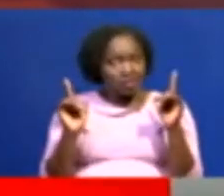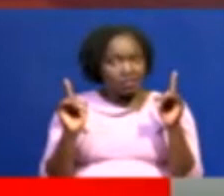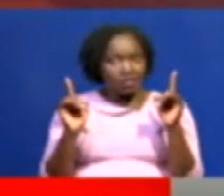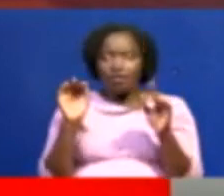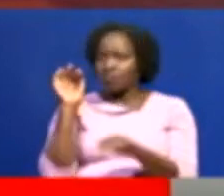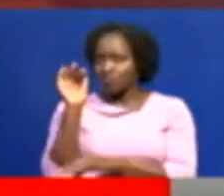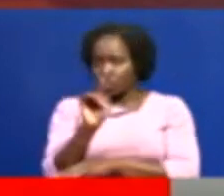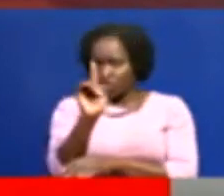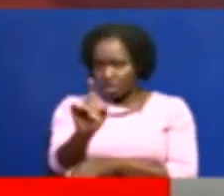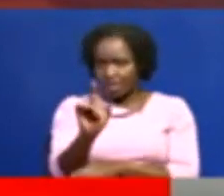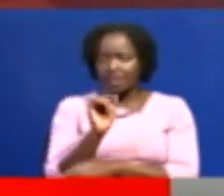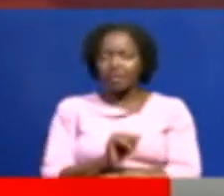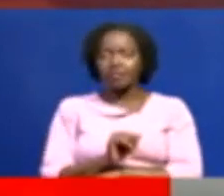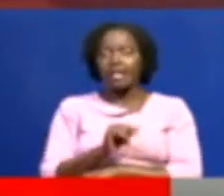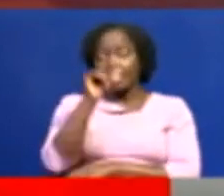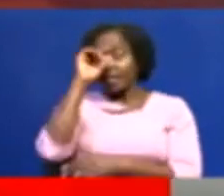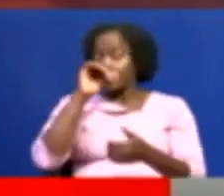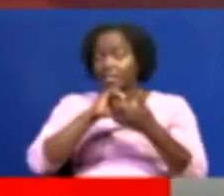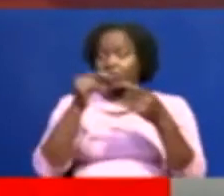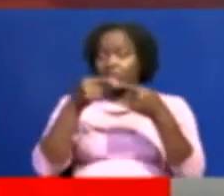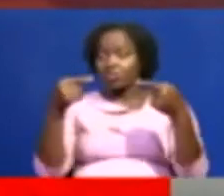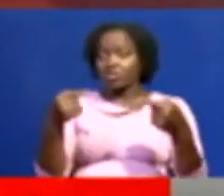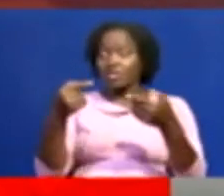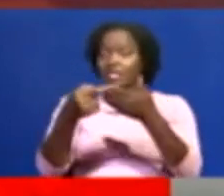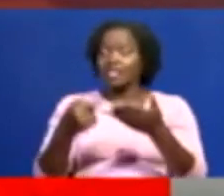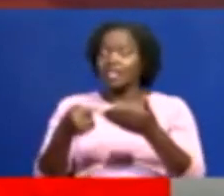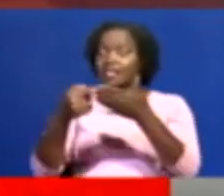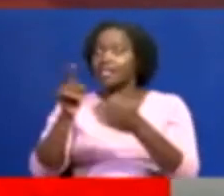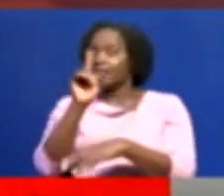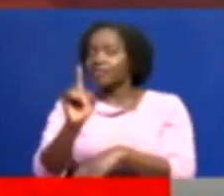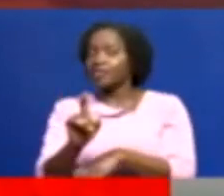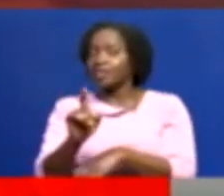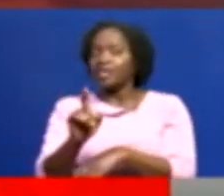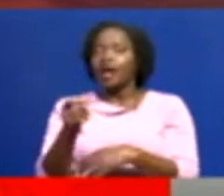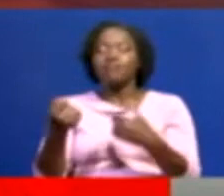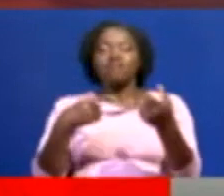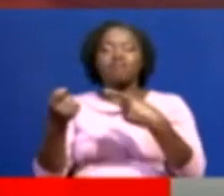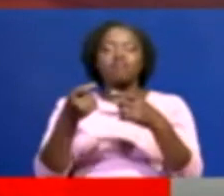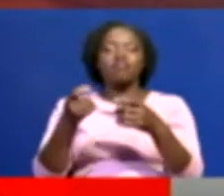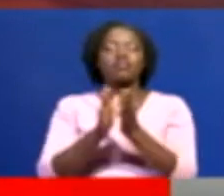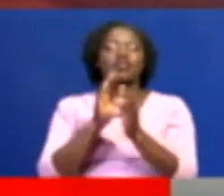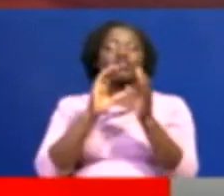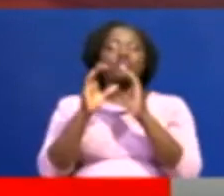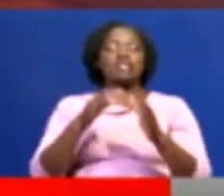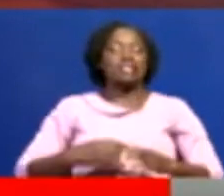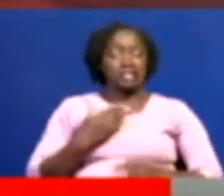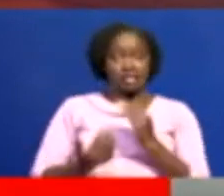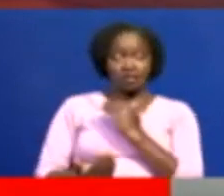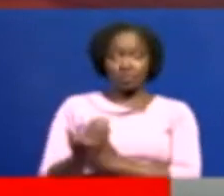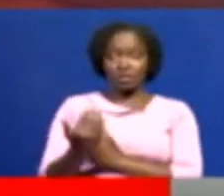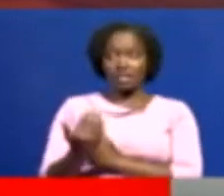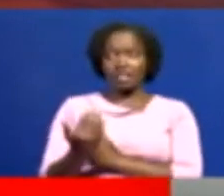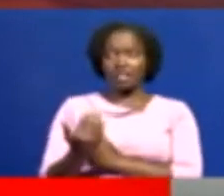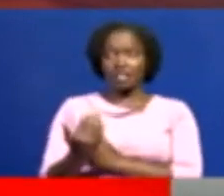asking you. Should the government engage the opposition in a dialogue? Reach out to us, join in the conversation. My guests this particular morning